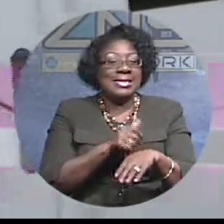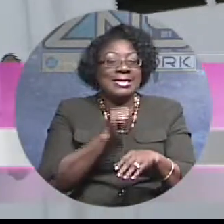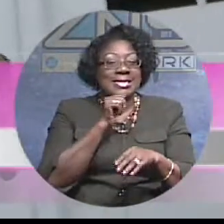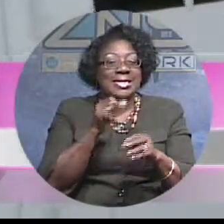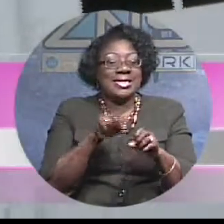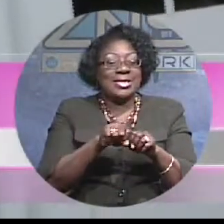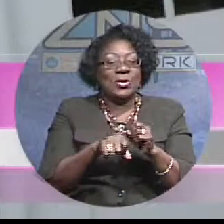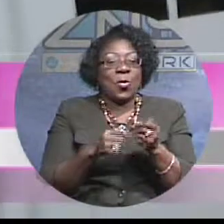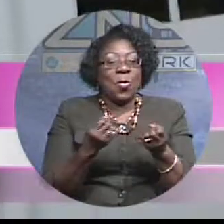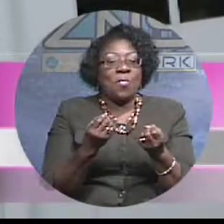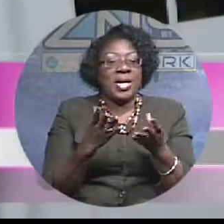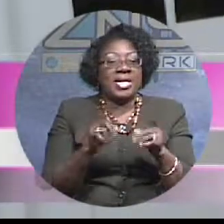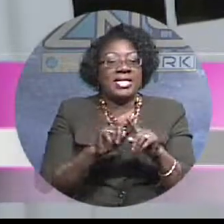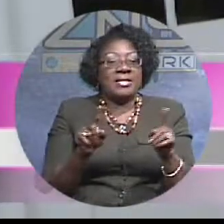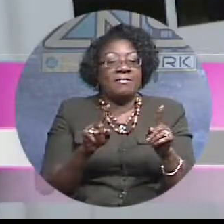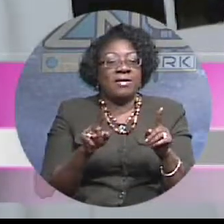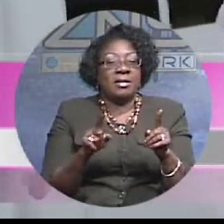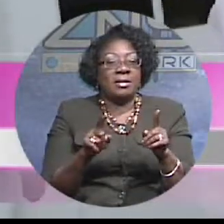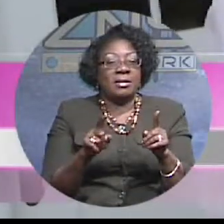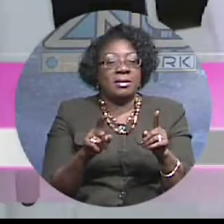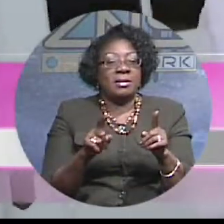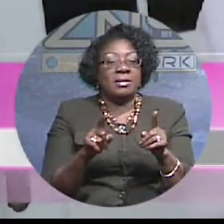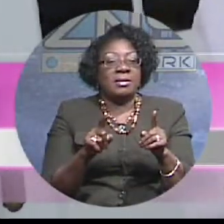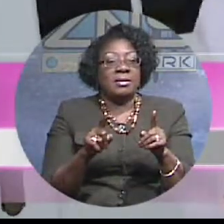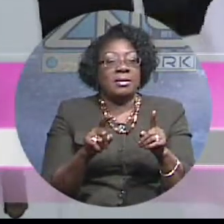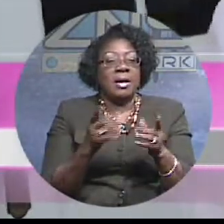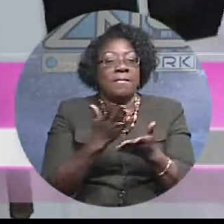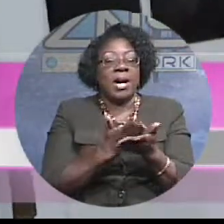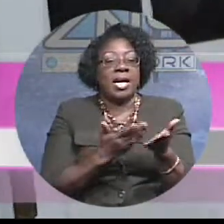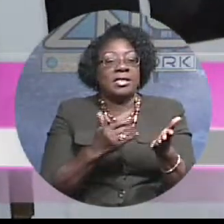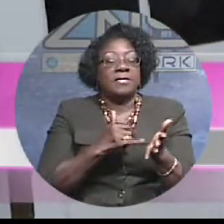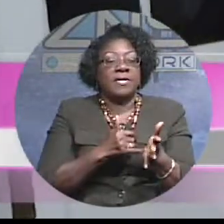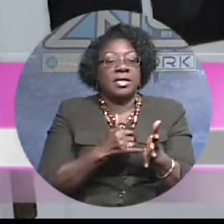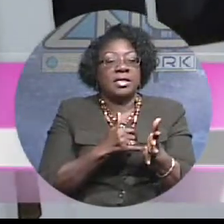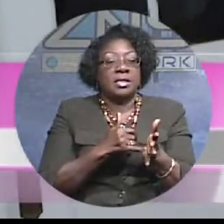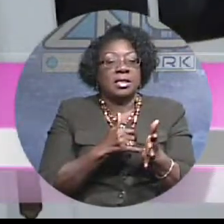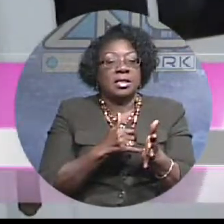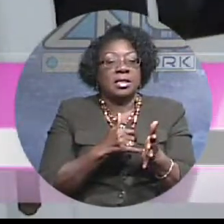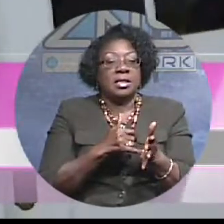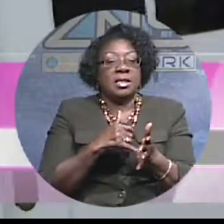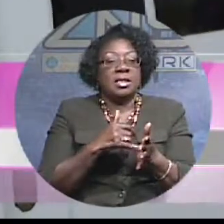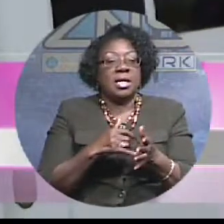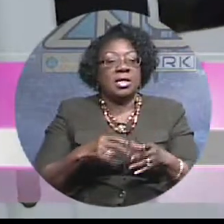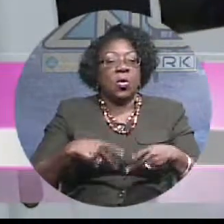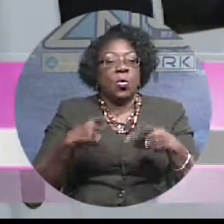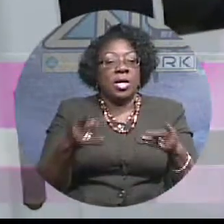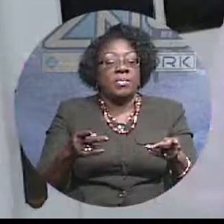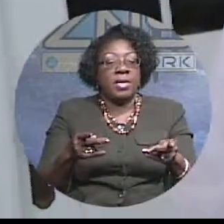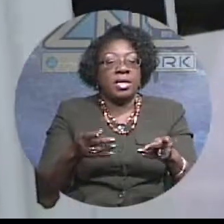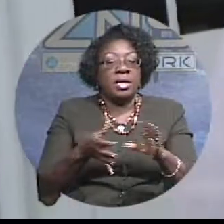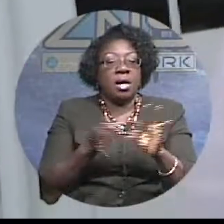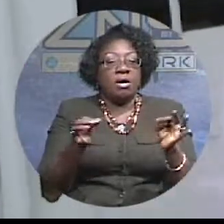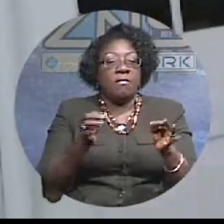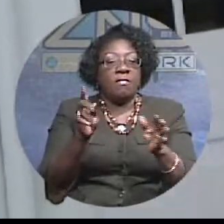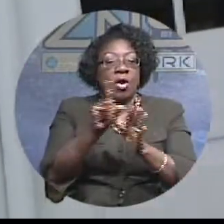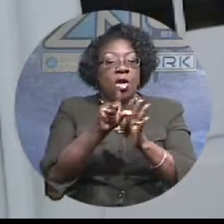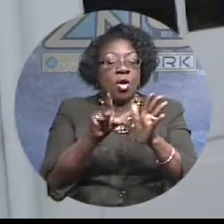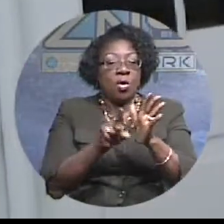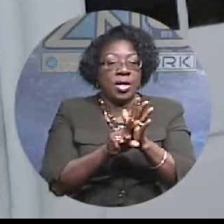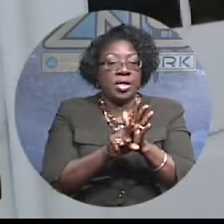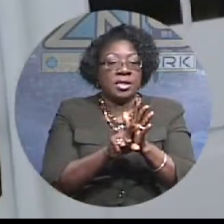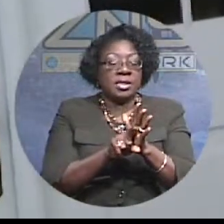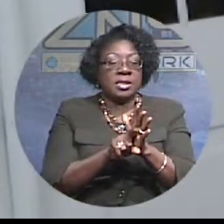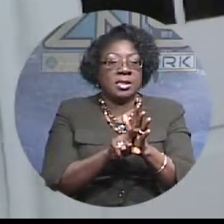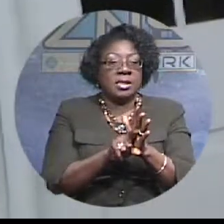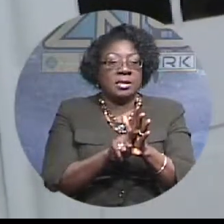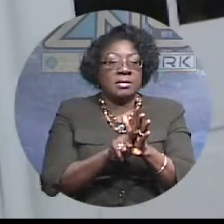many different aspects of it, you know, the availability of lawyers or the availability